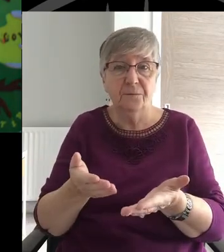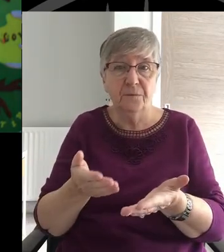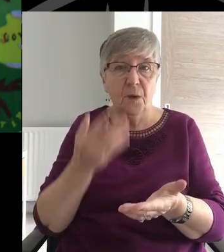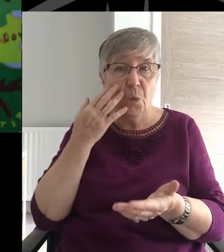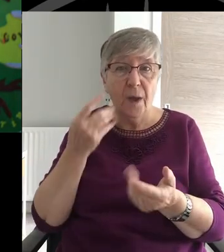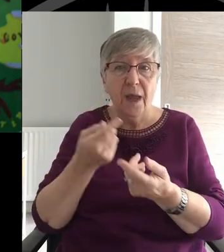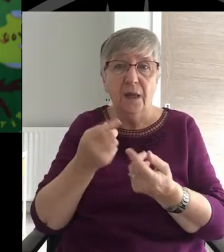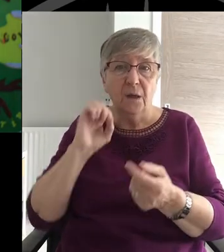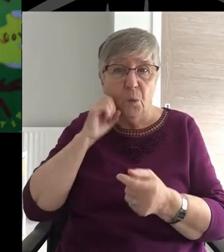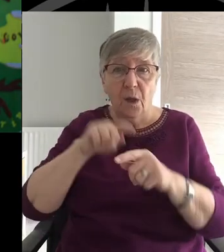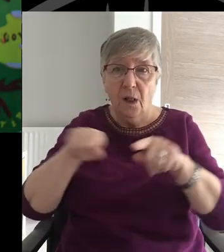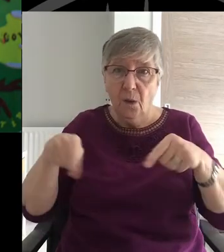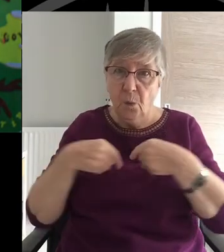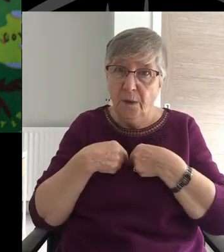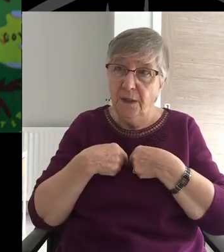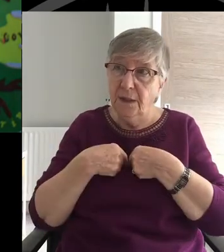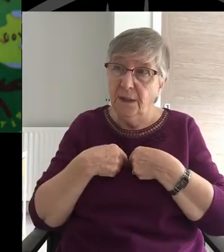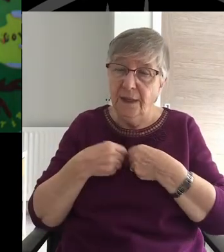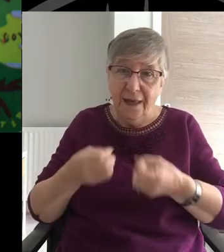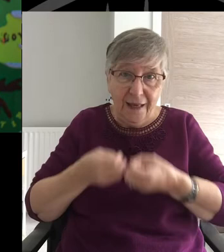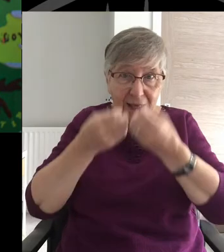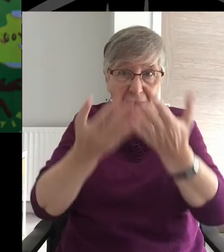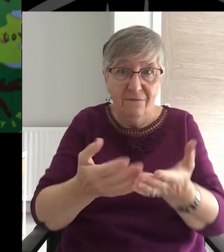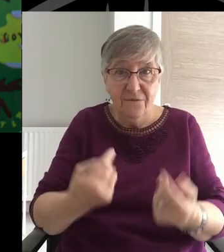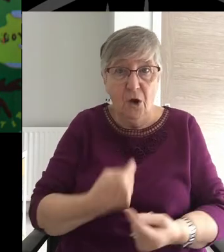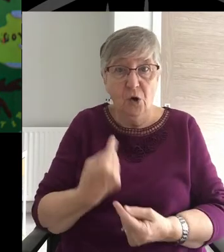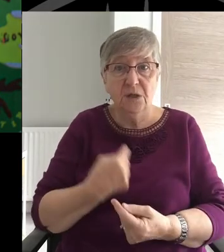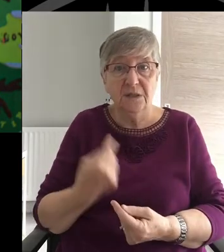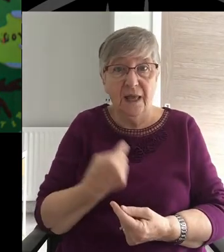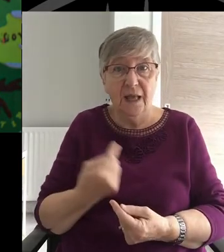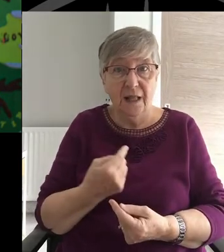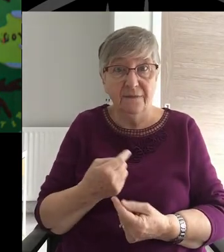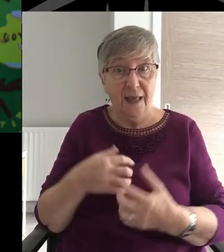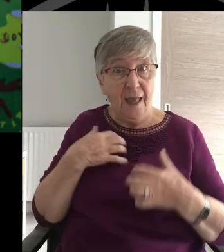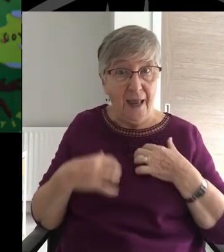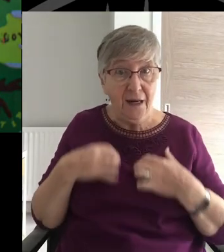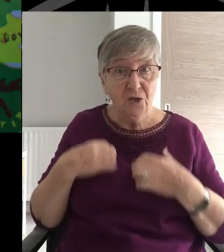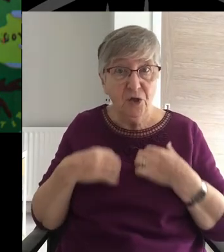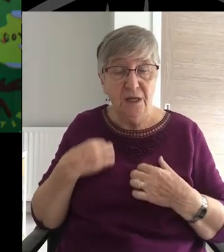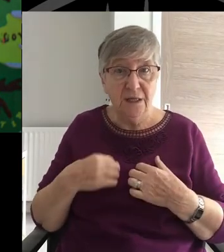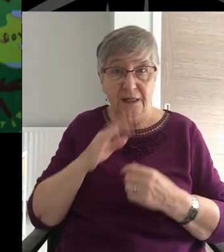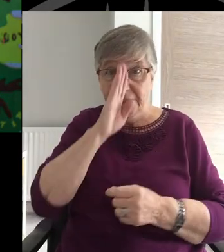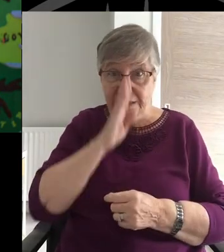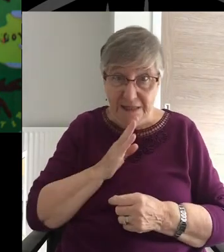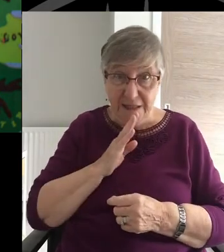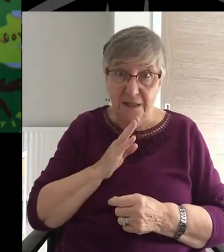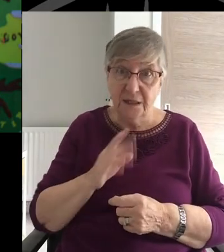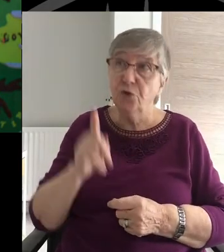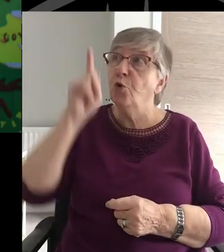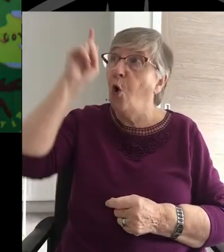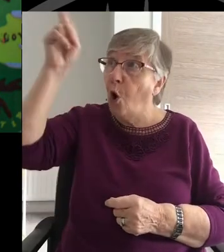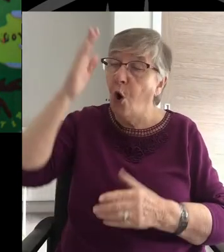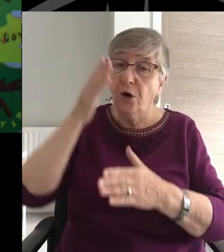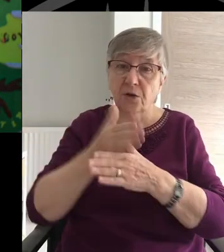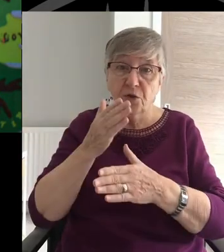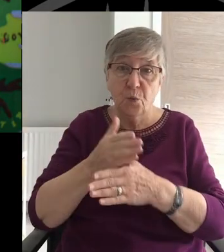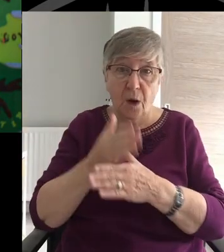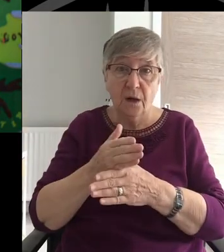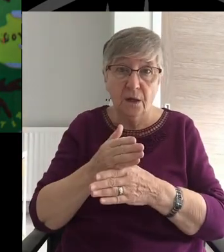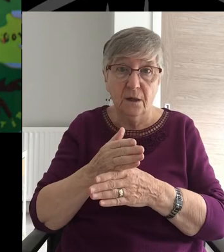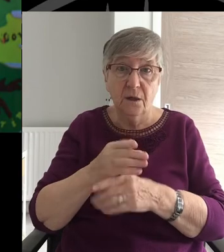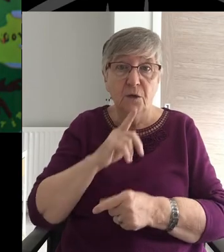When will we give ourselves energetically and as a priority and seriously to God's priority, which is that we are to be and to